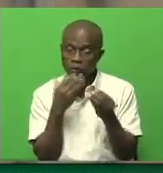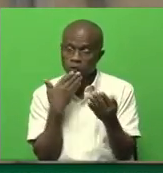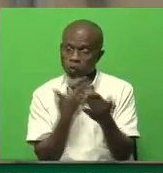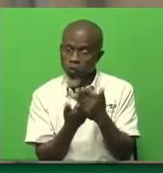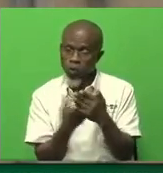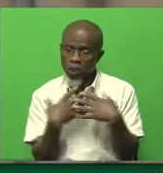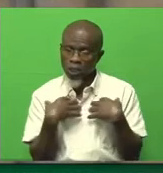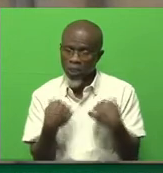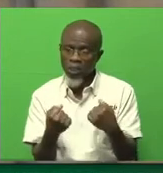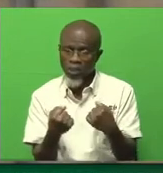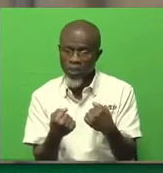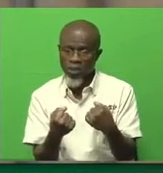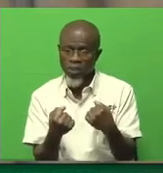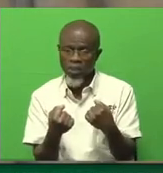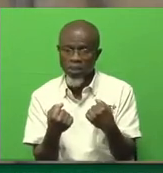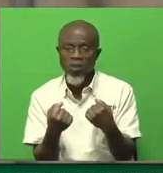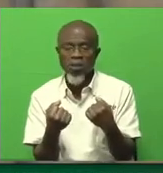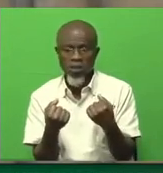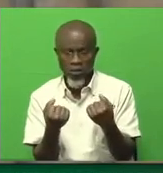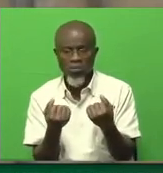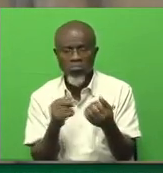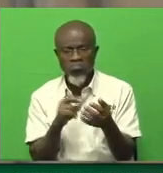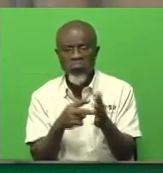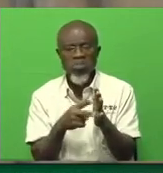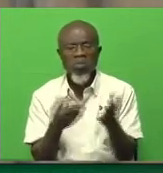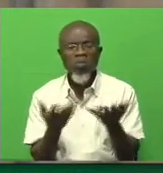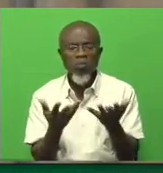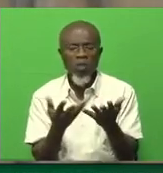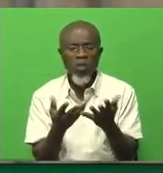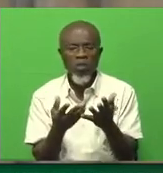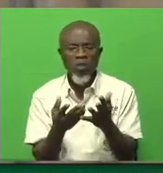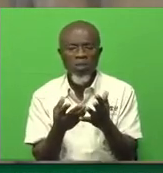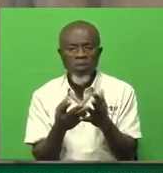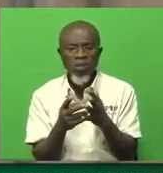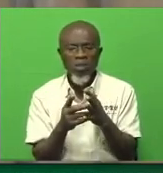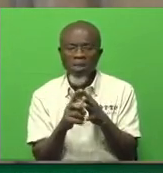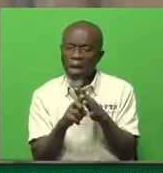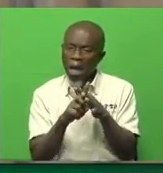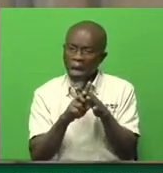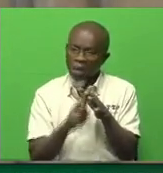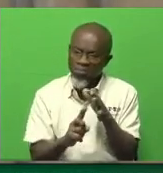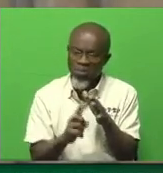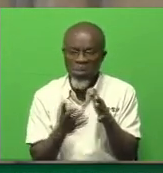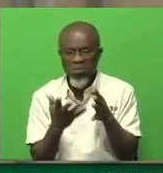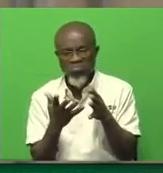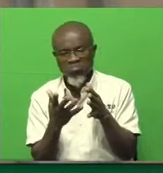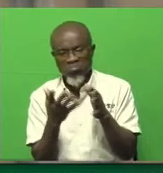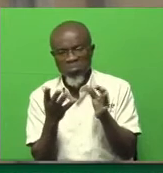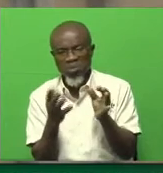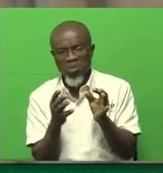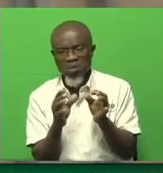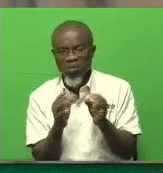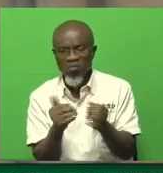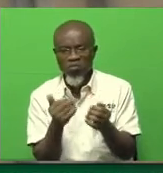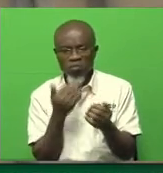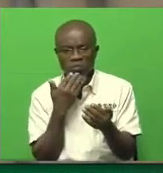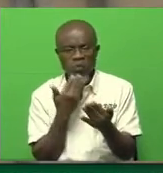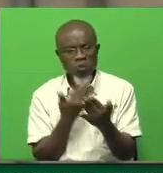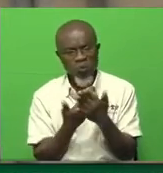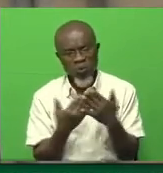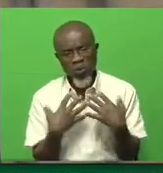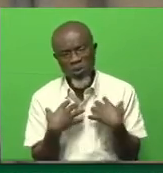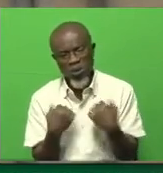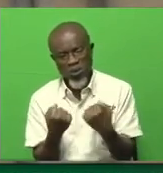absence of illness it does an intrinsic part of our individual and Collective health and